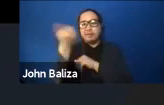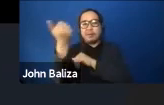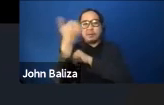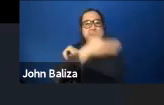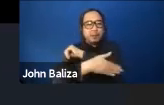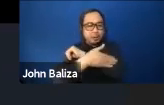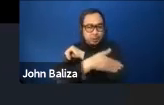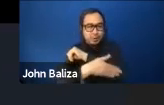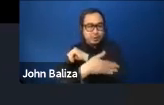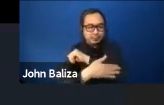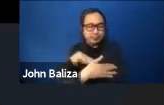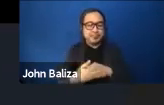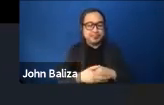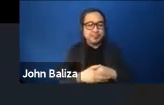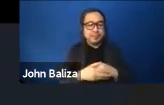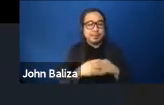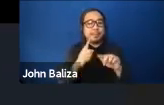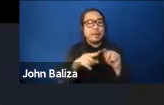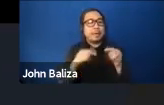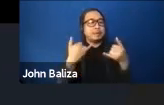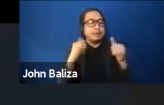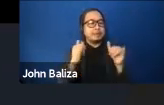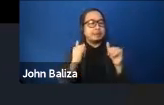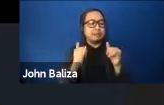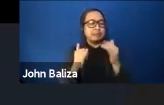still gaps that